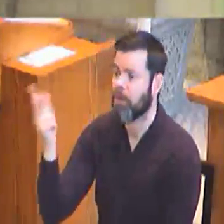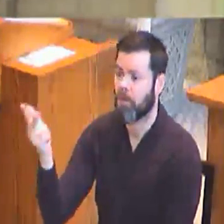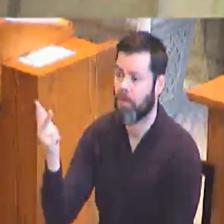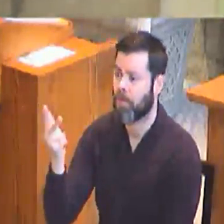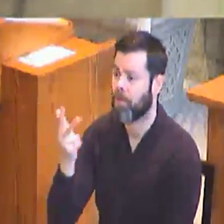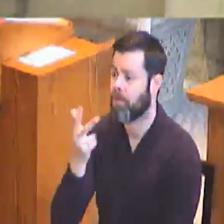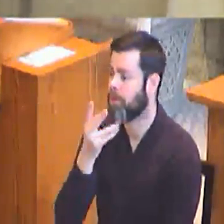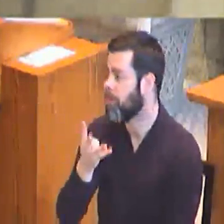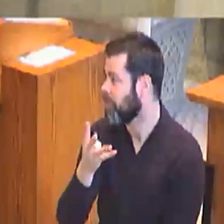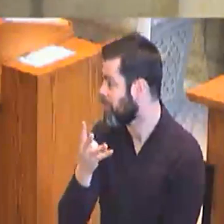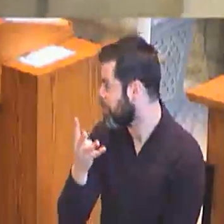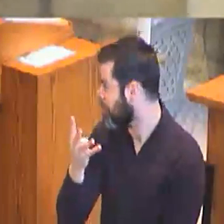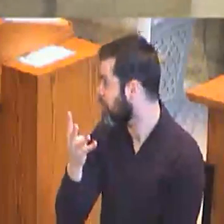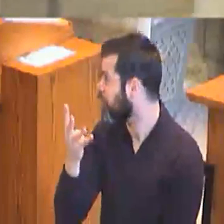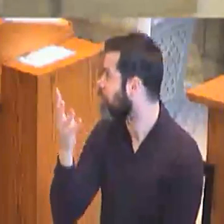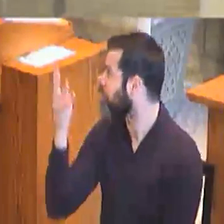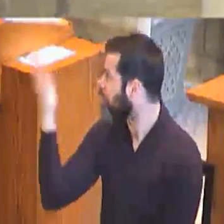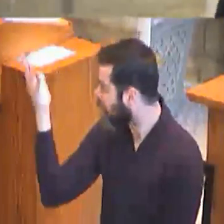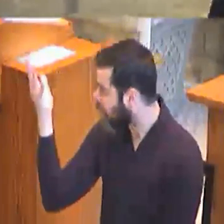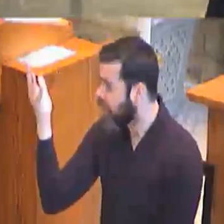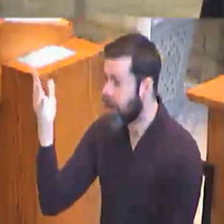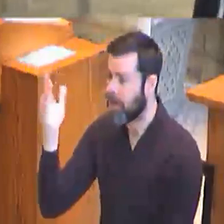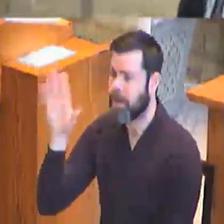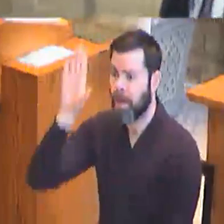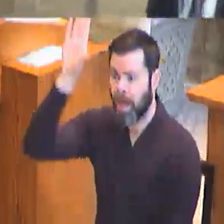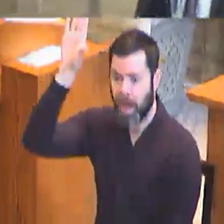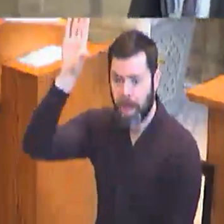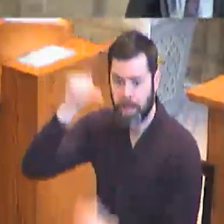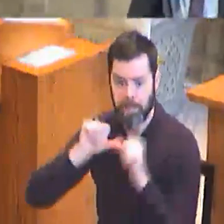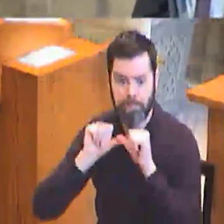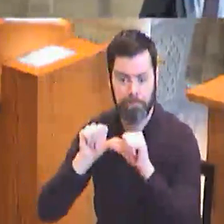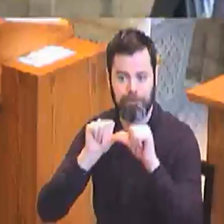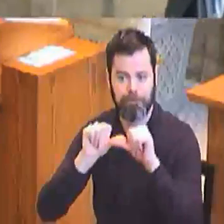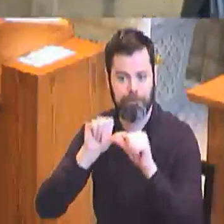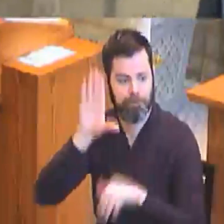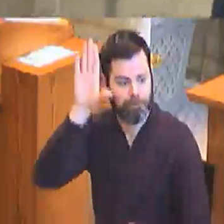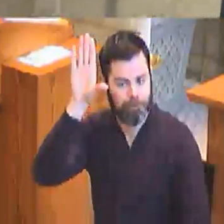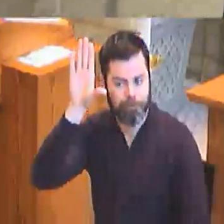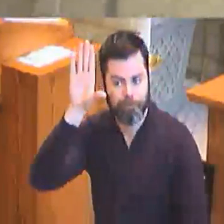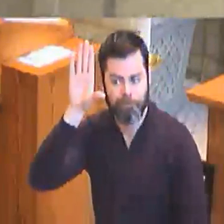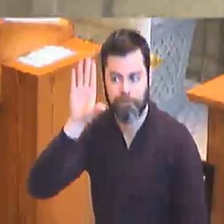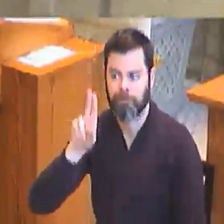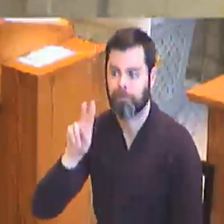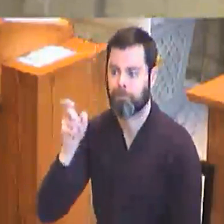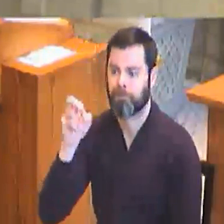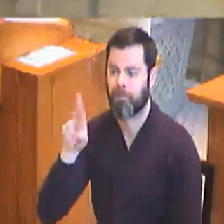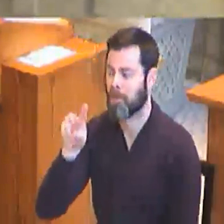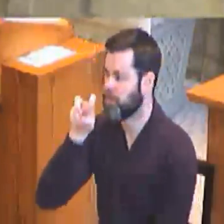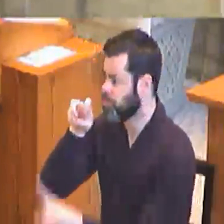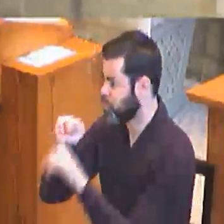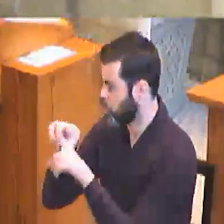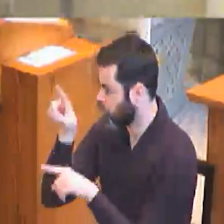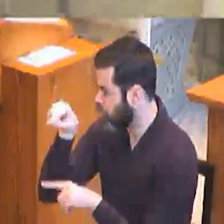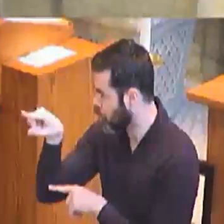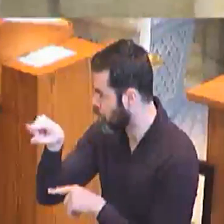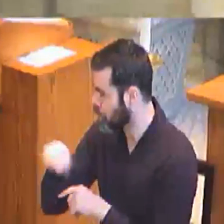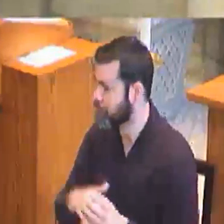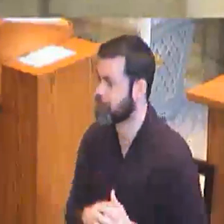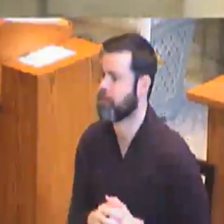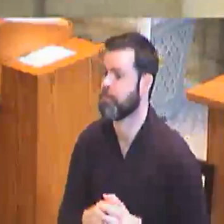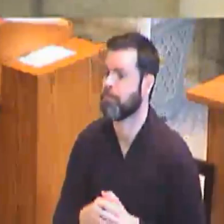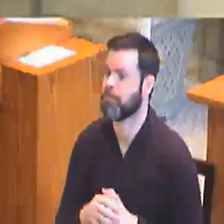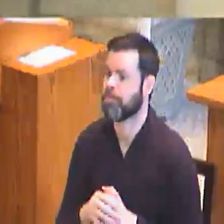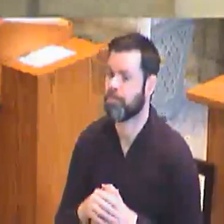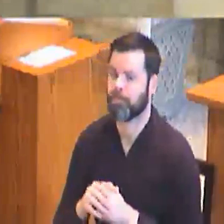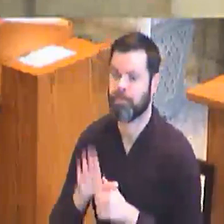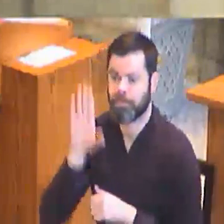your hands up, please. Keep your hands up, please, until our ushers get to you. Keep your